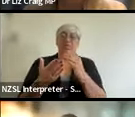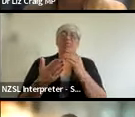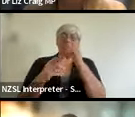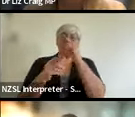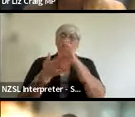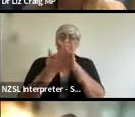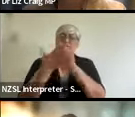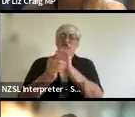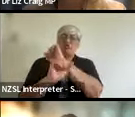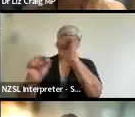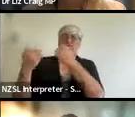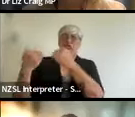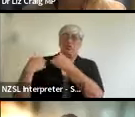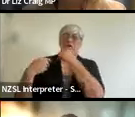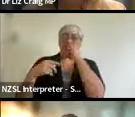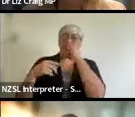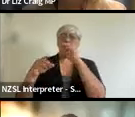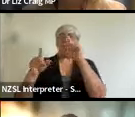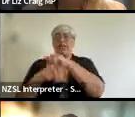eliminated.